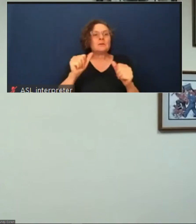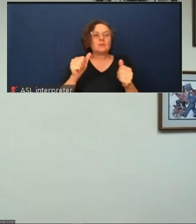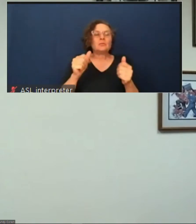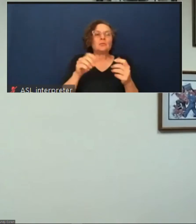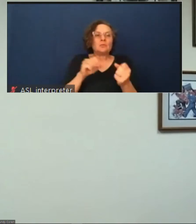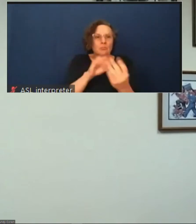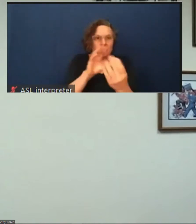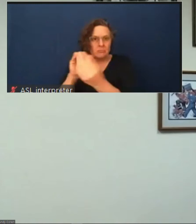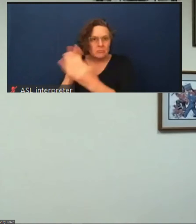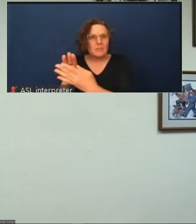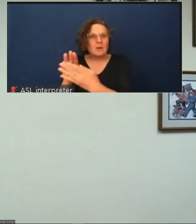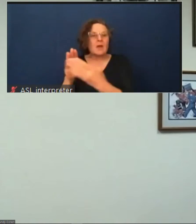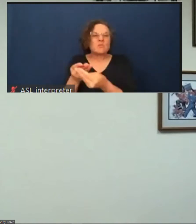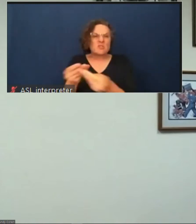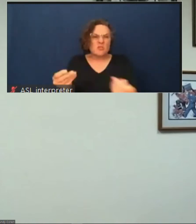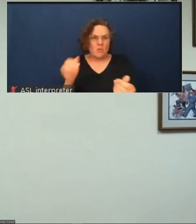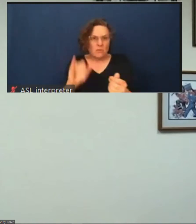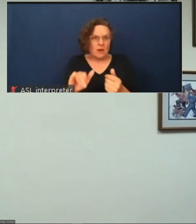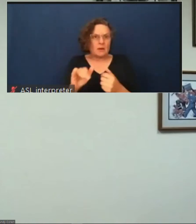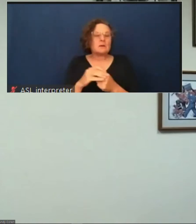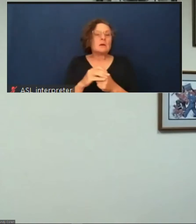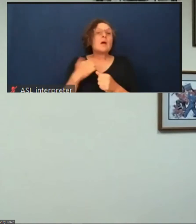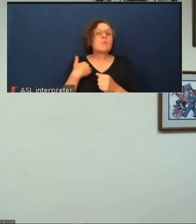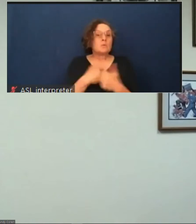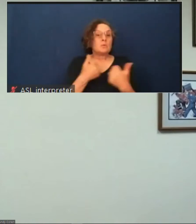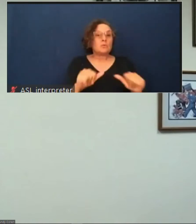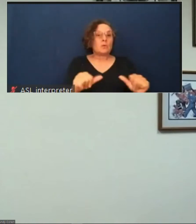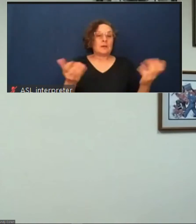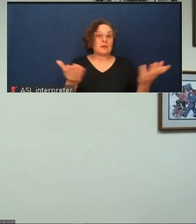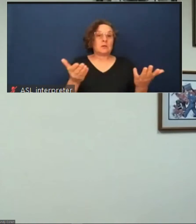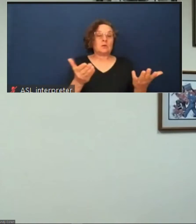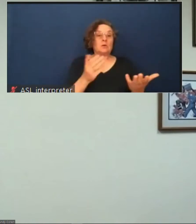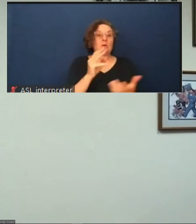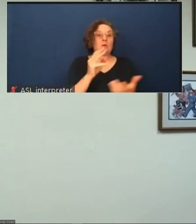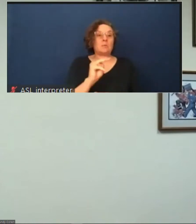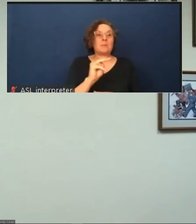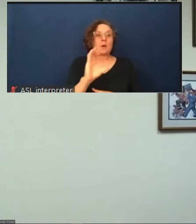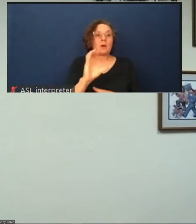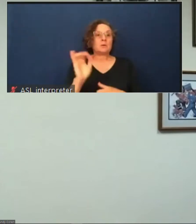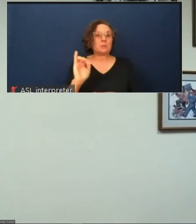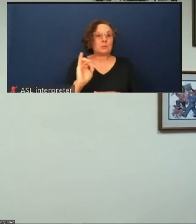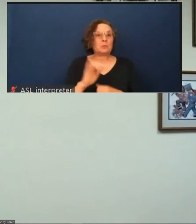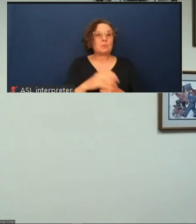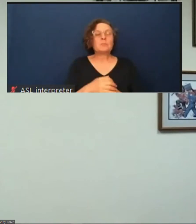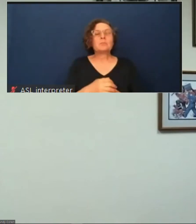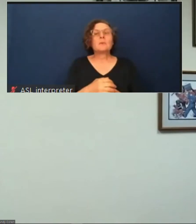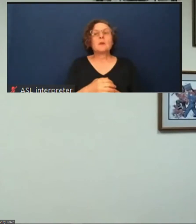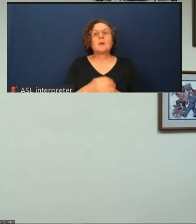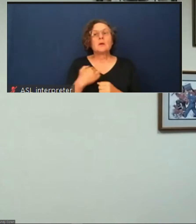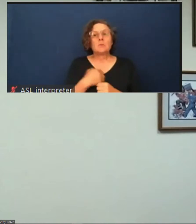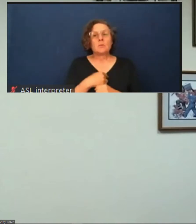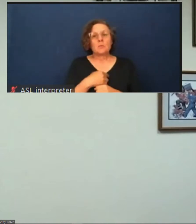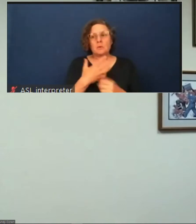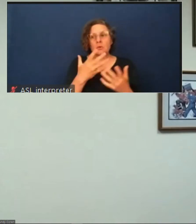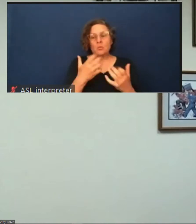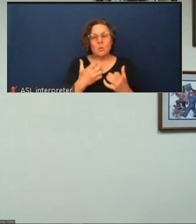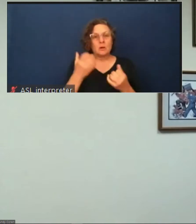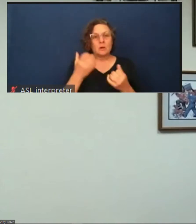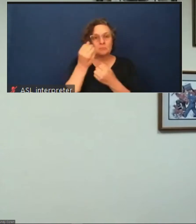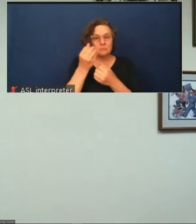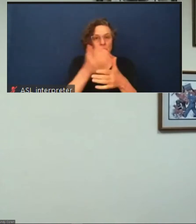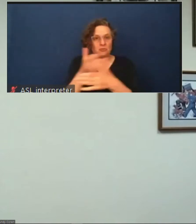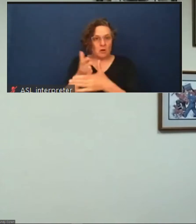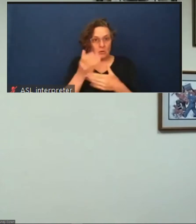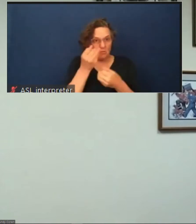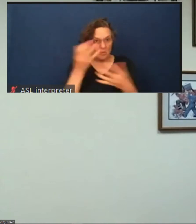doing the same kind of thing locally. As we find more of these rumors or disinformation, we do want to also get the information out. And as I